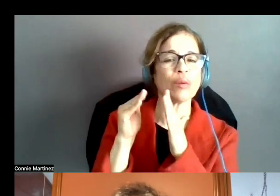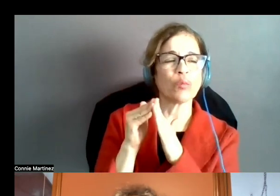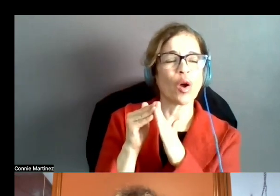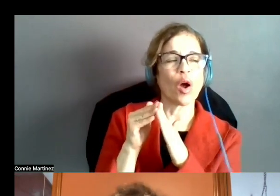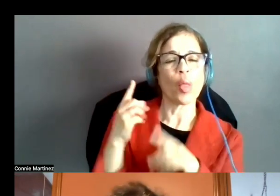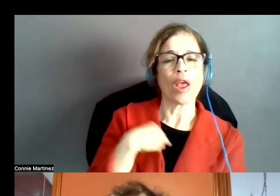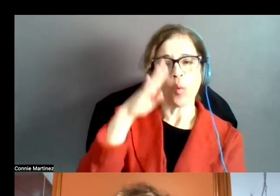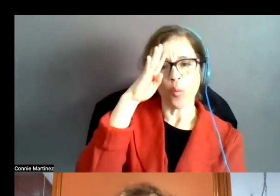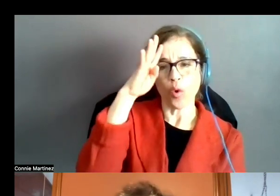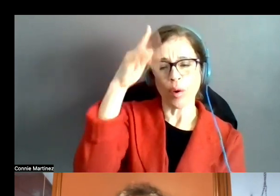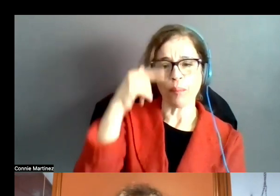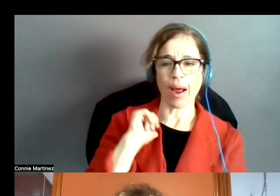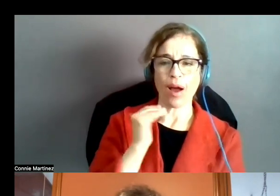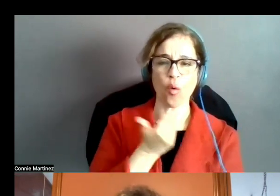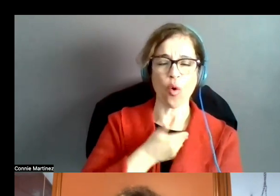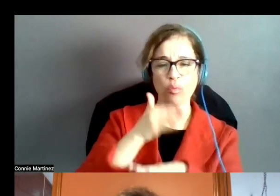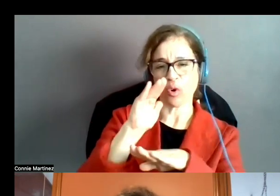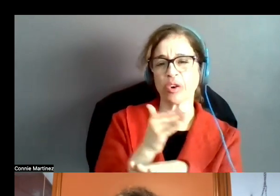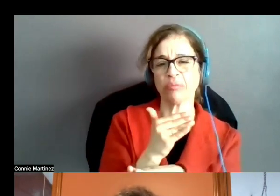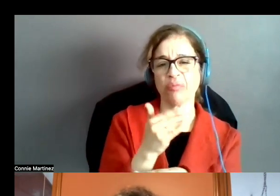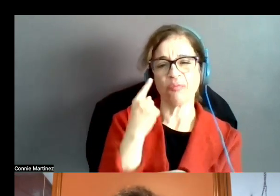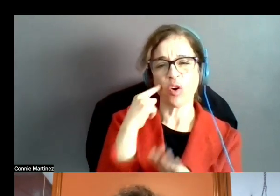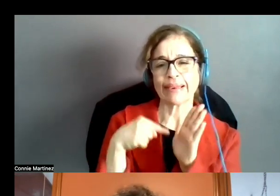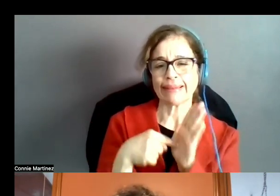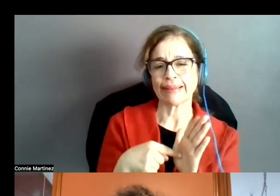arrangements per se. Okay.